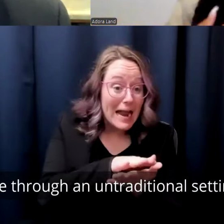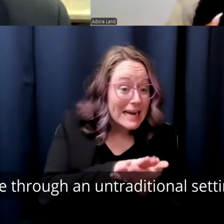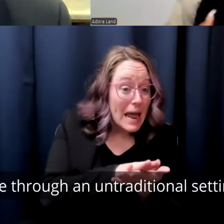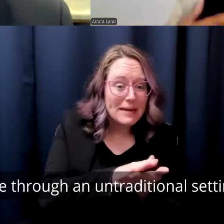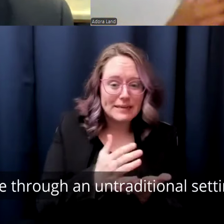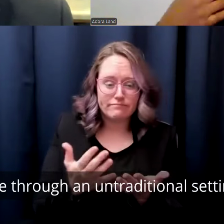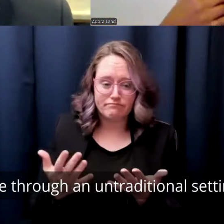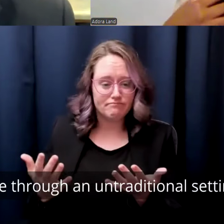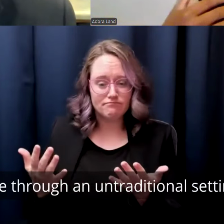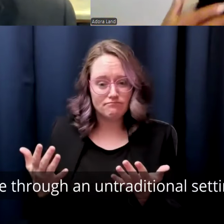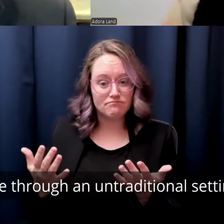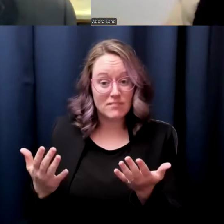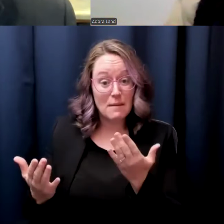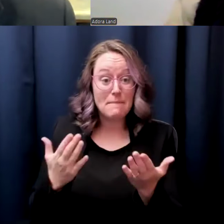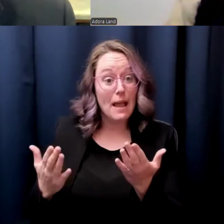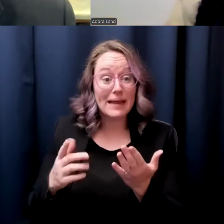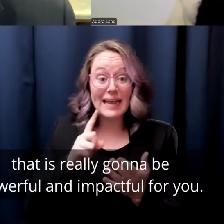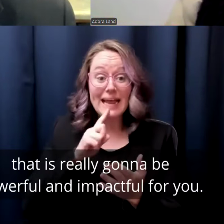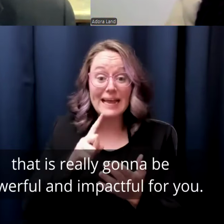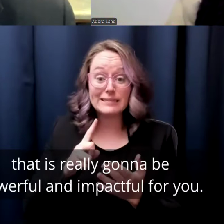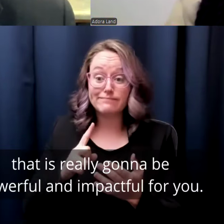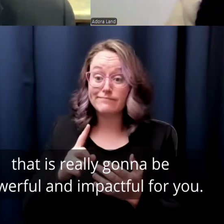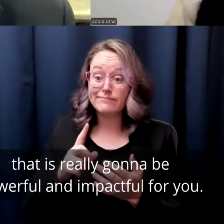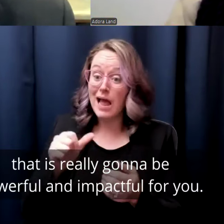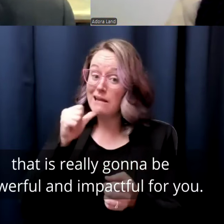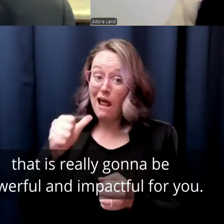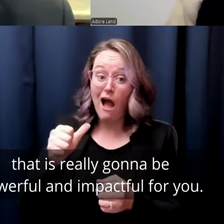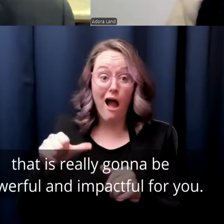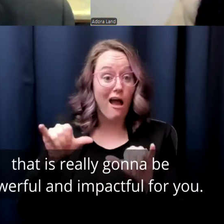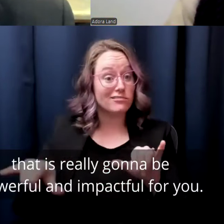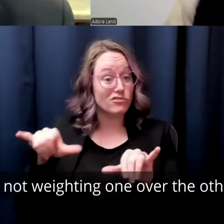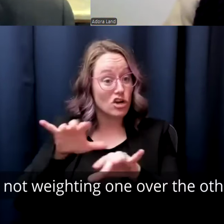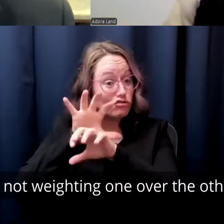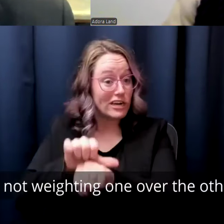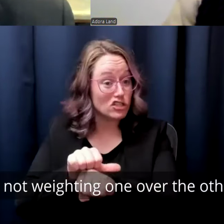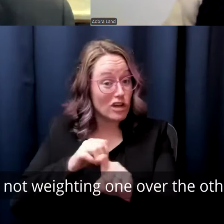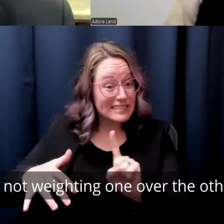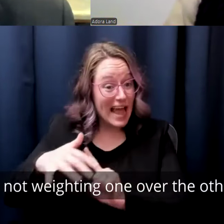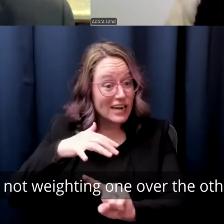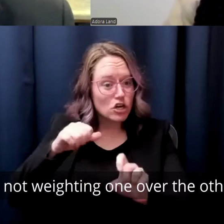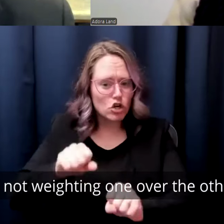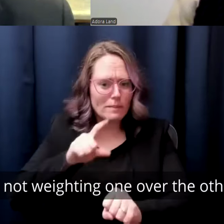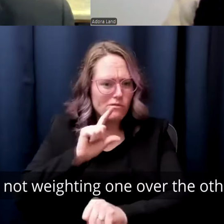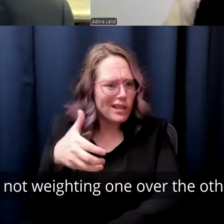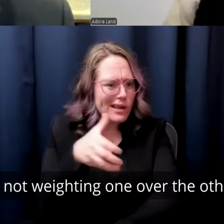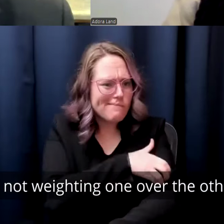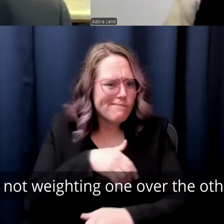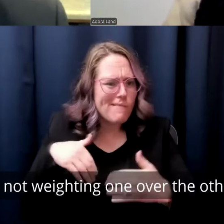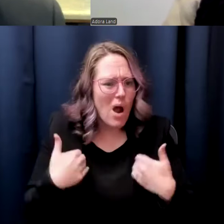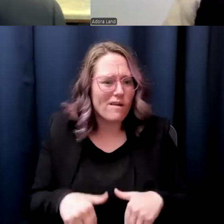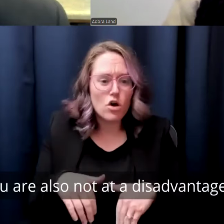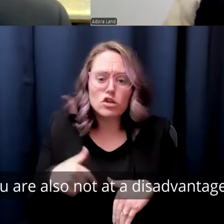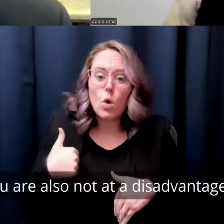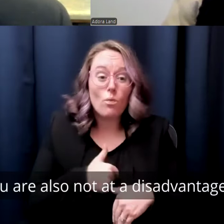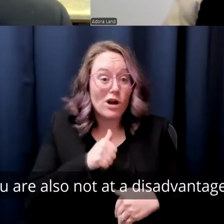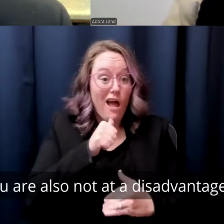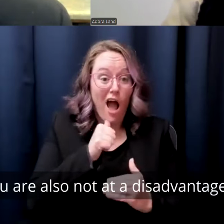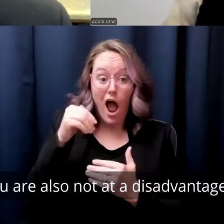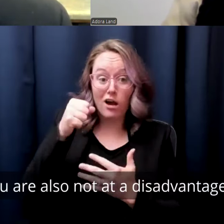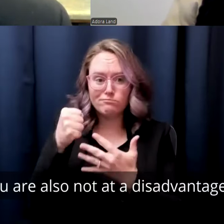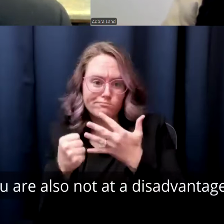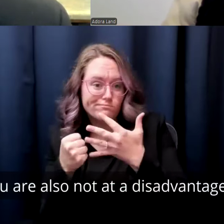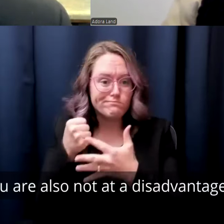be through an untraditional setting that is really going to be powerful and impactful for you. So we're not weighting one over the other, but you are also